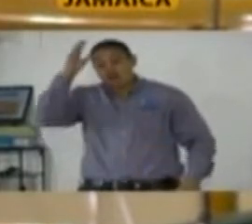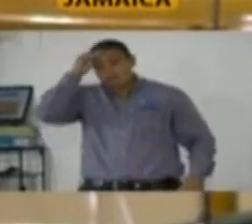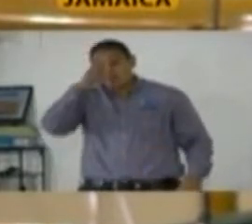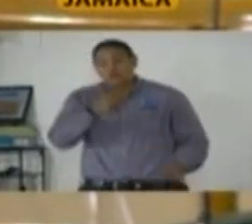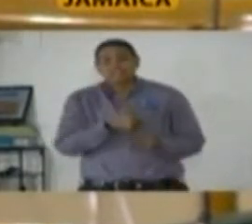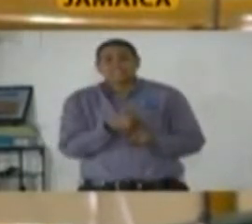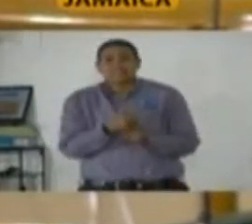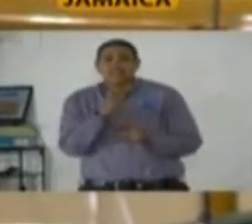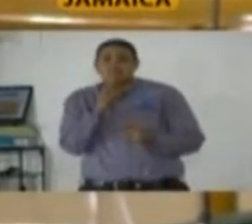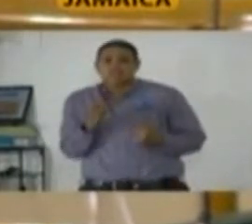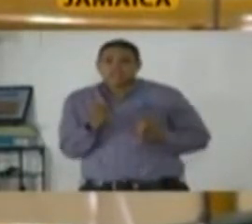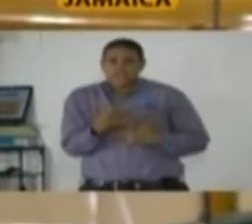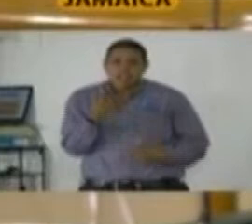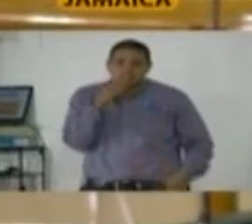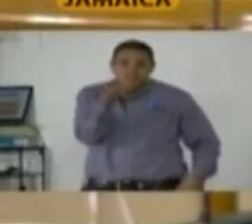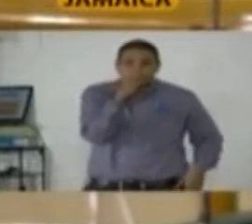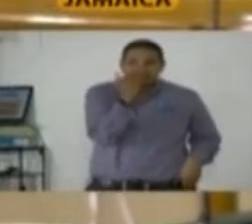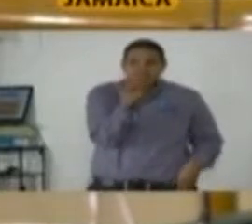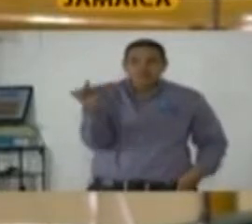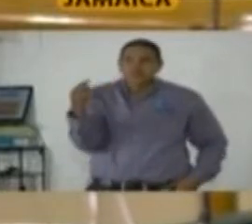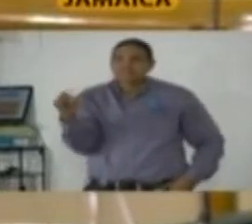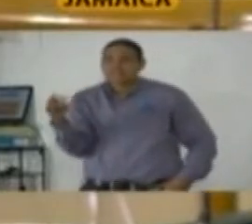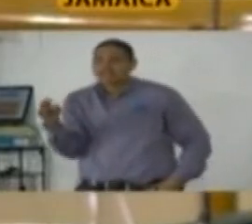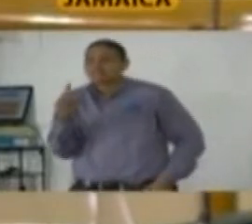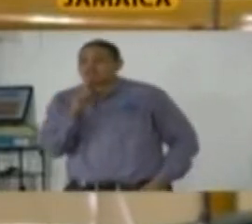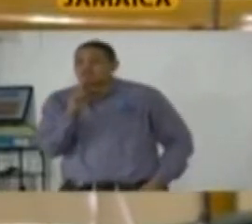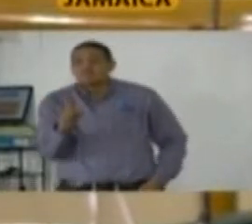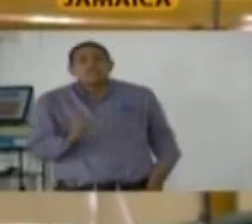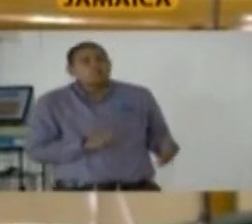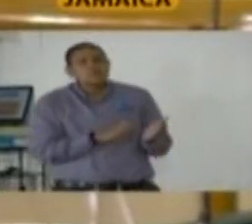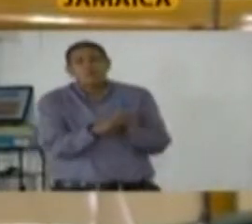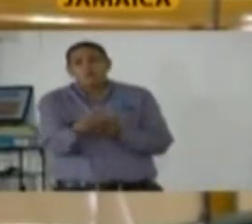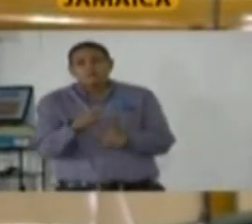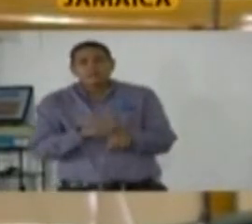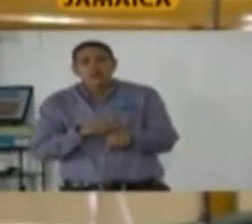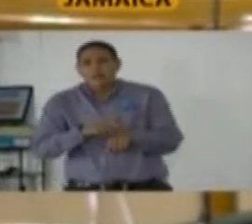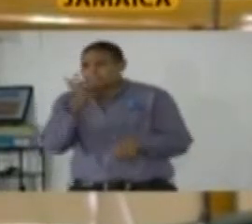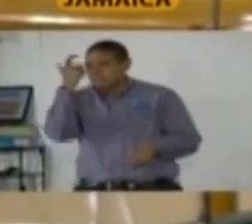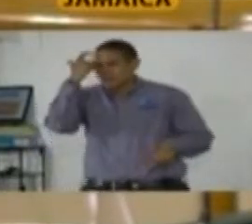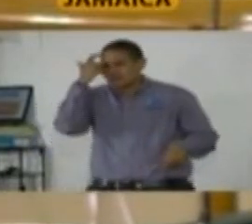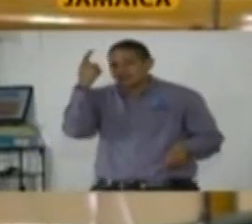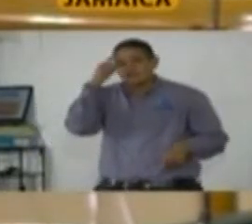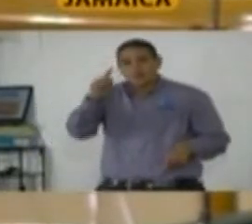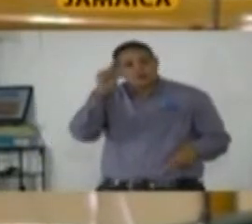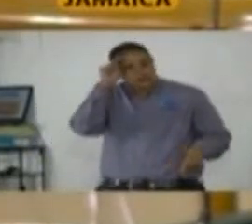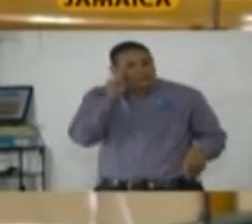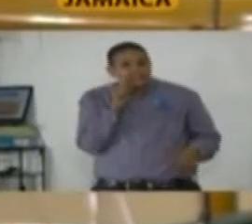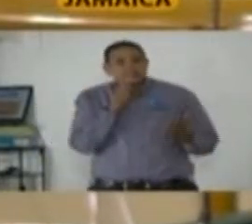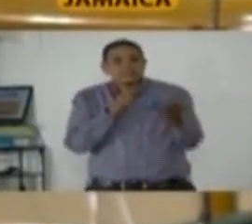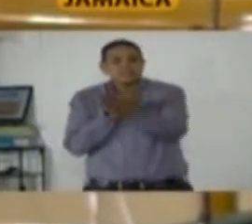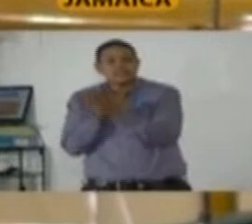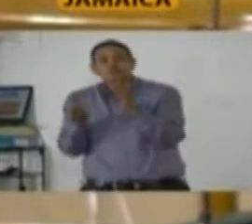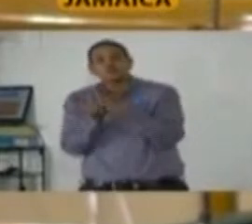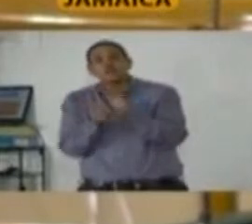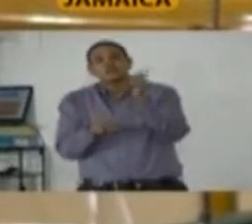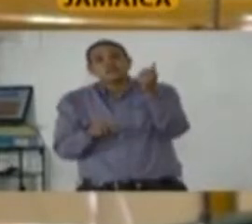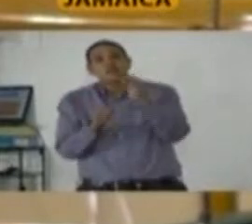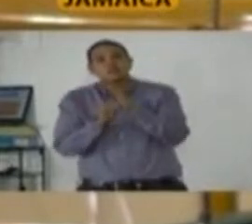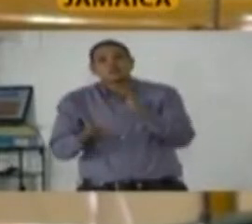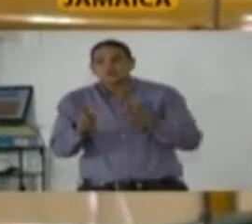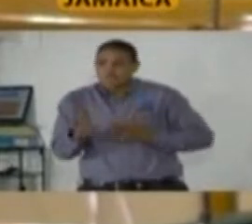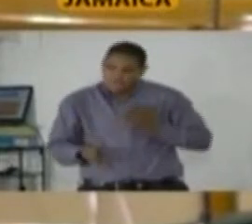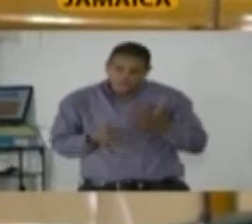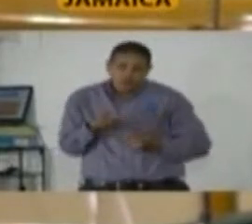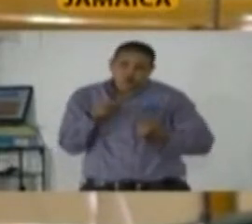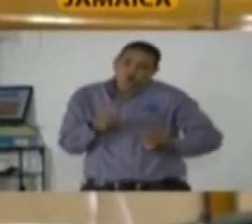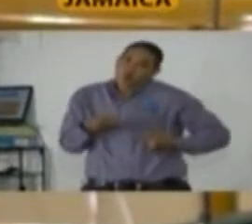scary. It is a really, really rough time mentally for our grade 10 students in